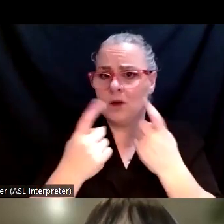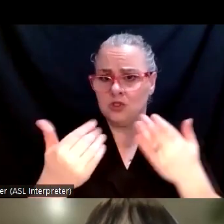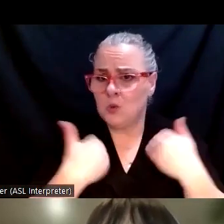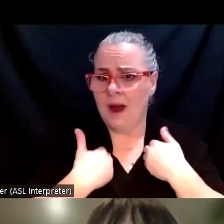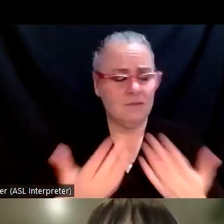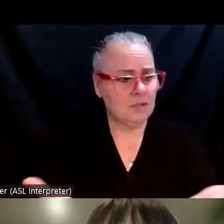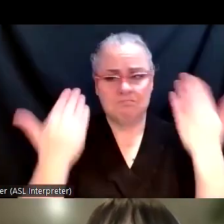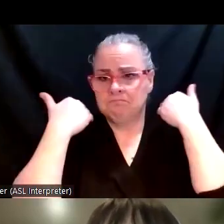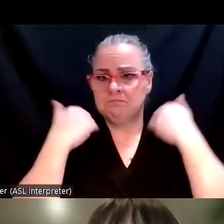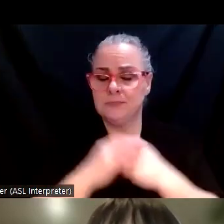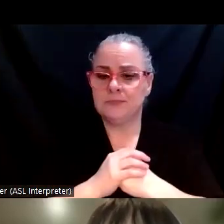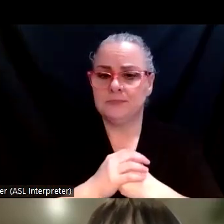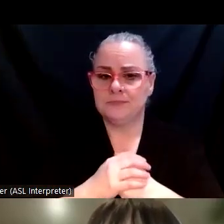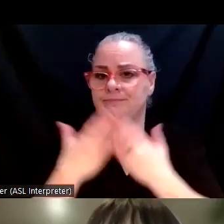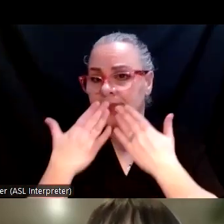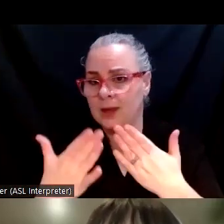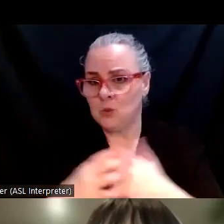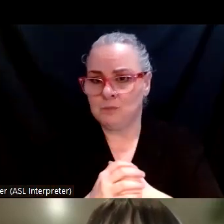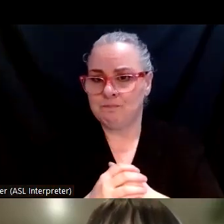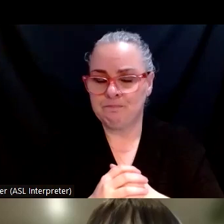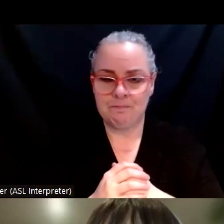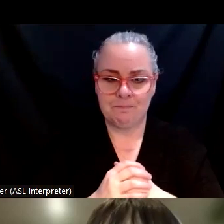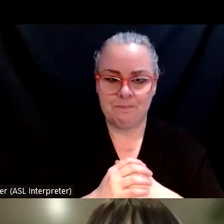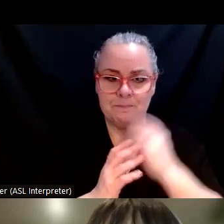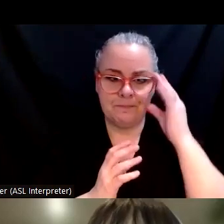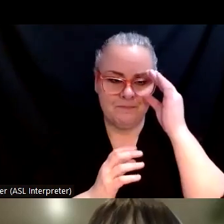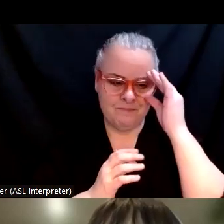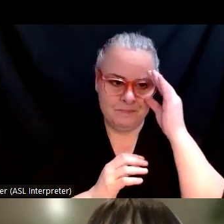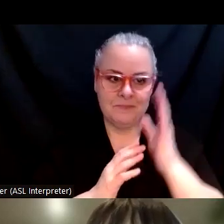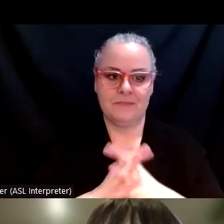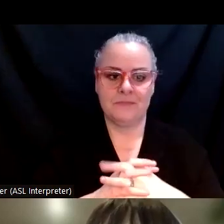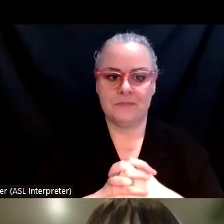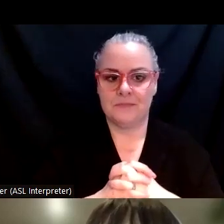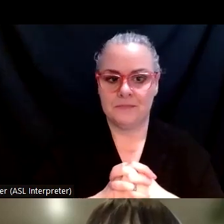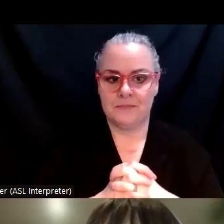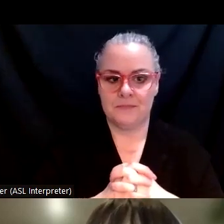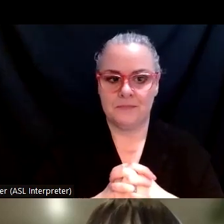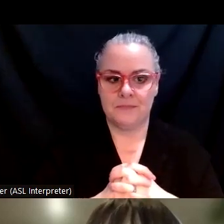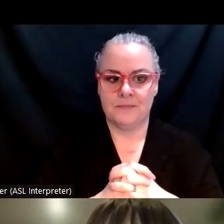Thank you.